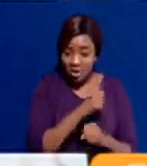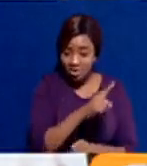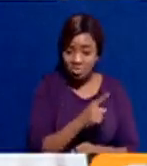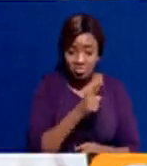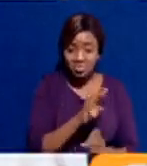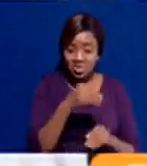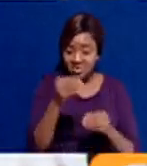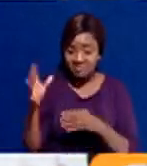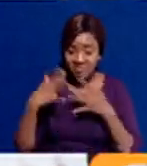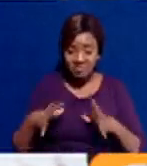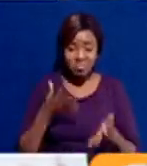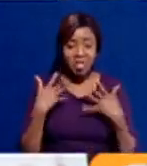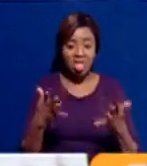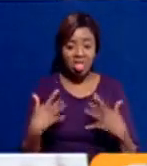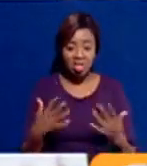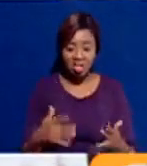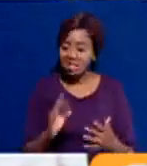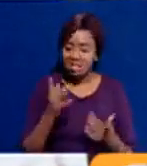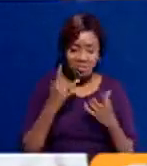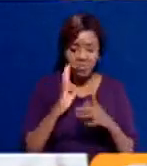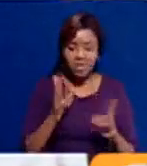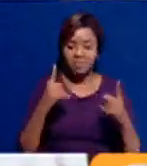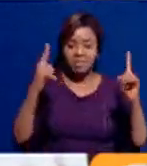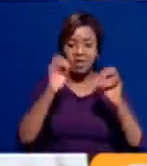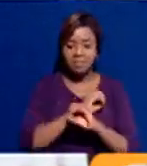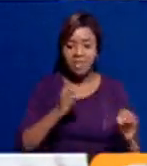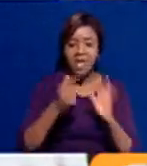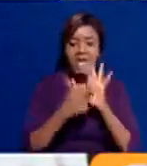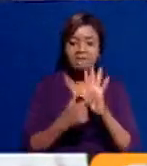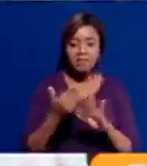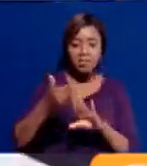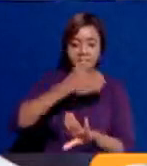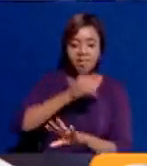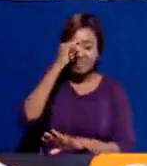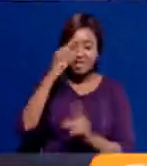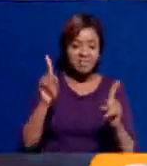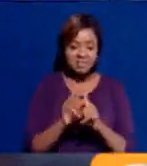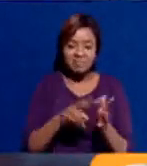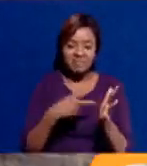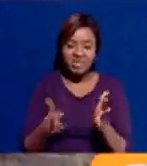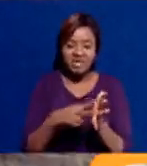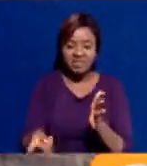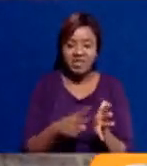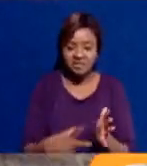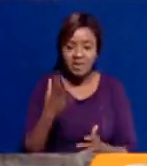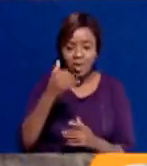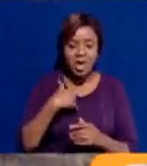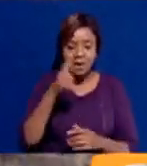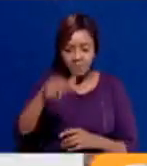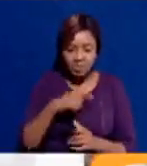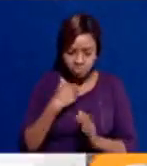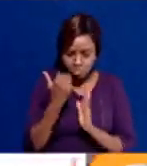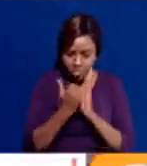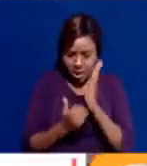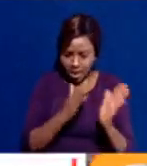utakwama. Ile serikali imeondoka ilikwama. Kwa sababu kulikosa mtu ya kupanga kazi. We really